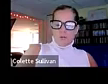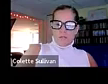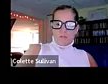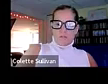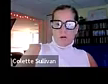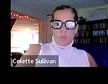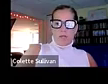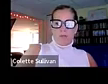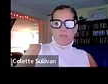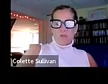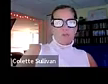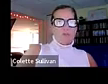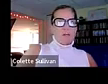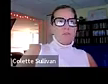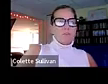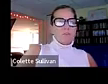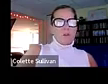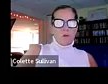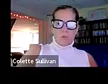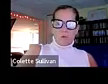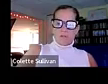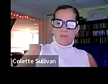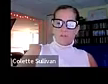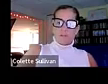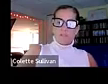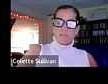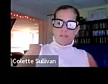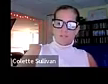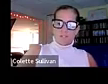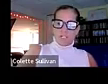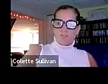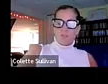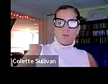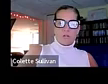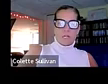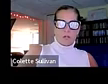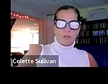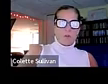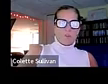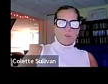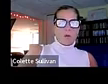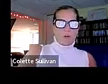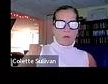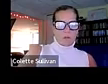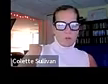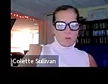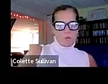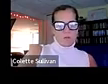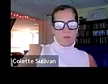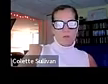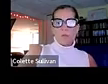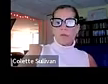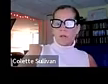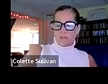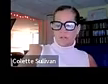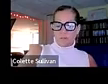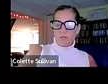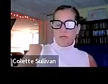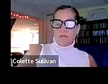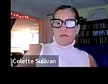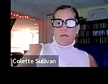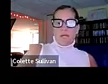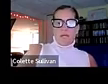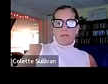Before I joined the department just over 5 years ago, I worked as a special education teacher for 30 years. I worked primarily with students with